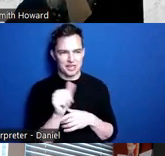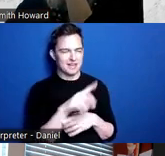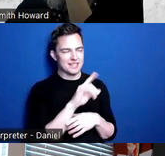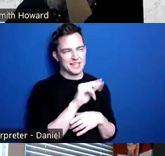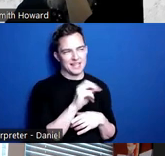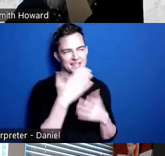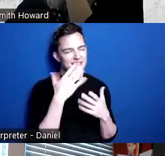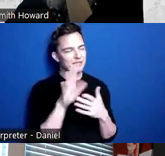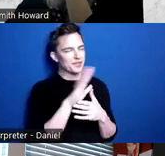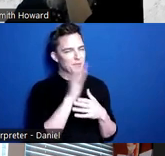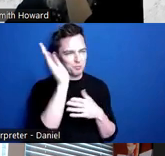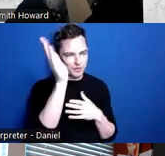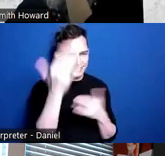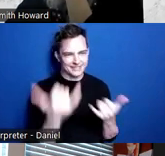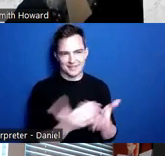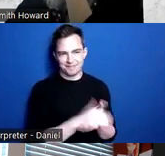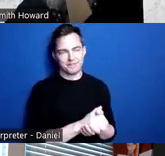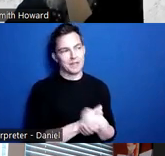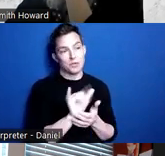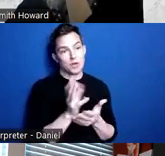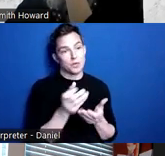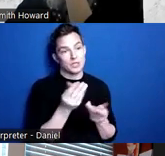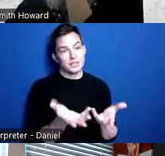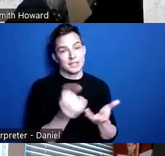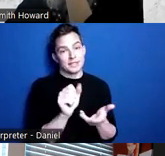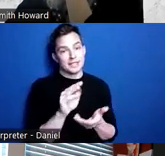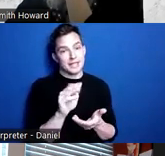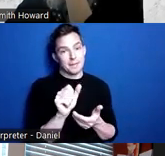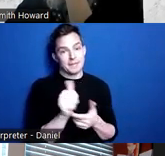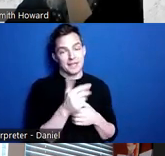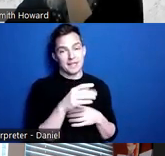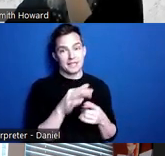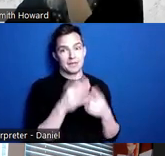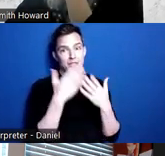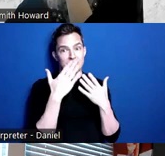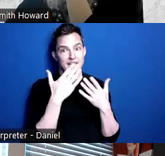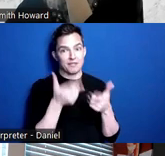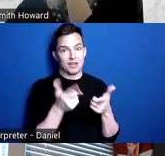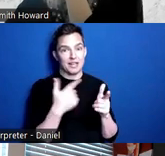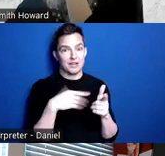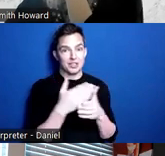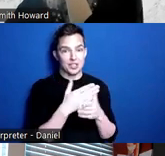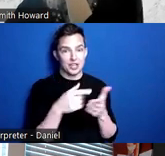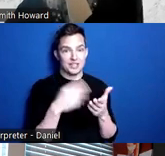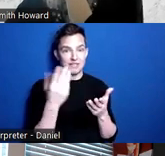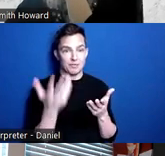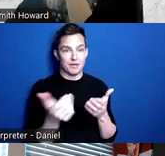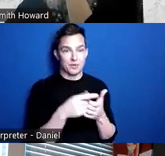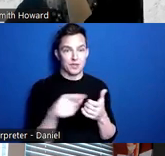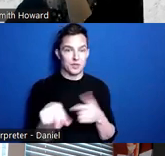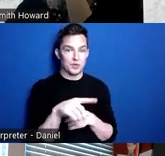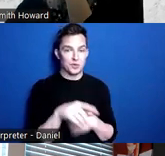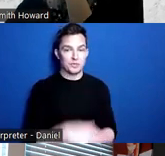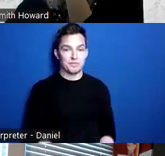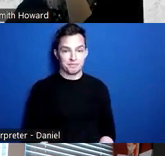your presentation today. And I would like to give SAMHSA a special thank you for allowing us to share this information with you.